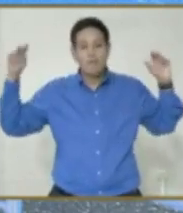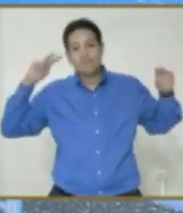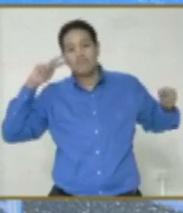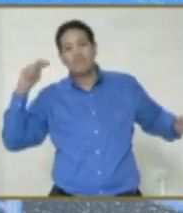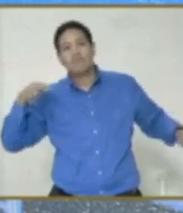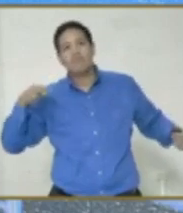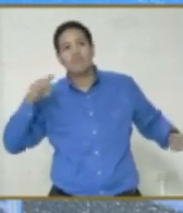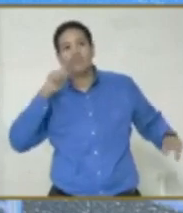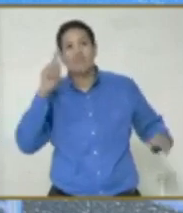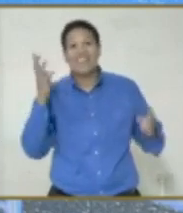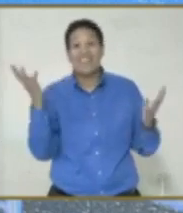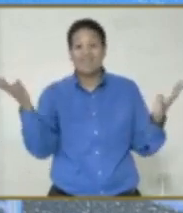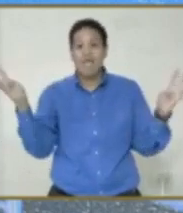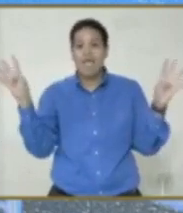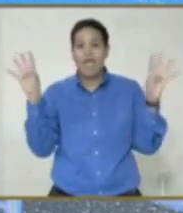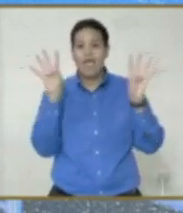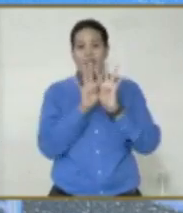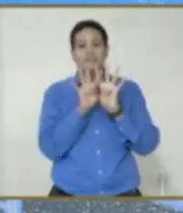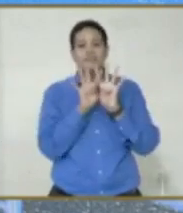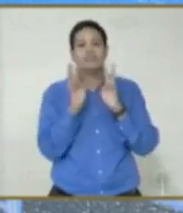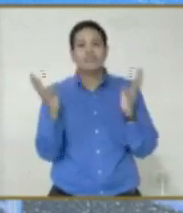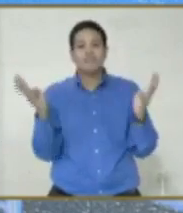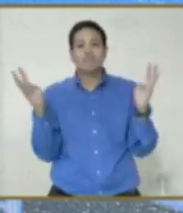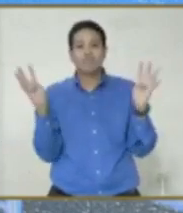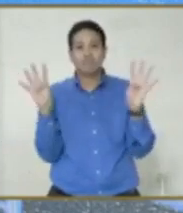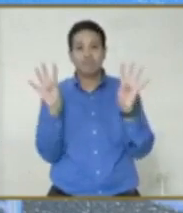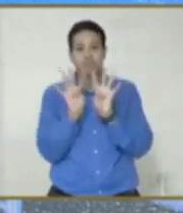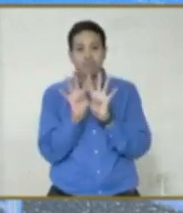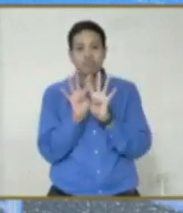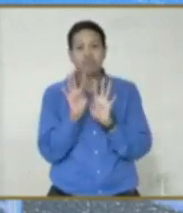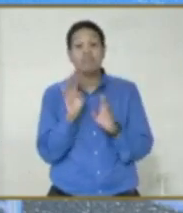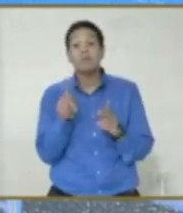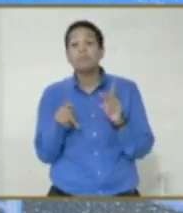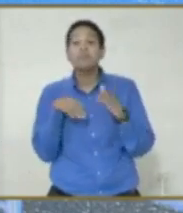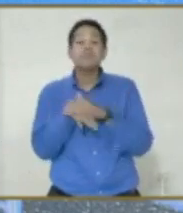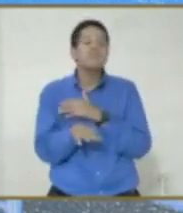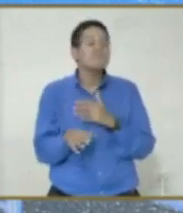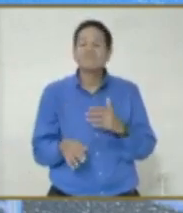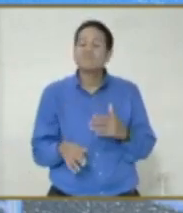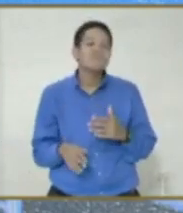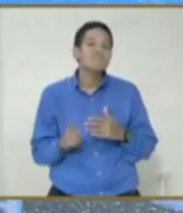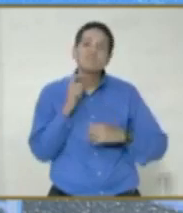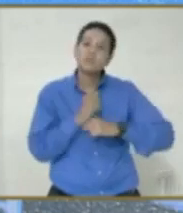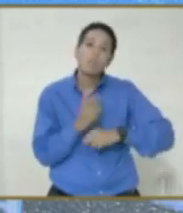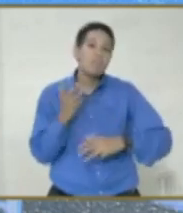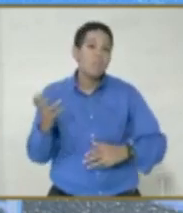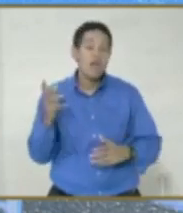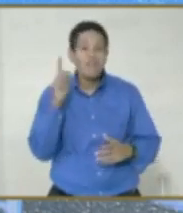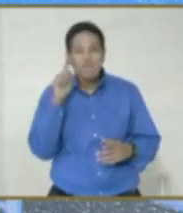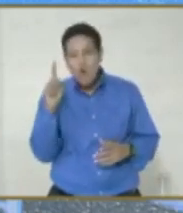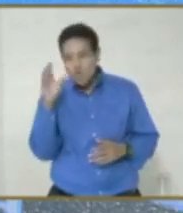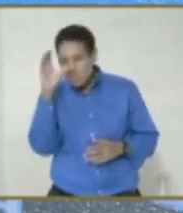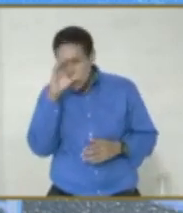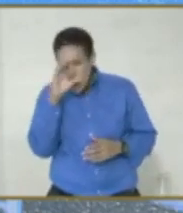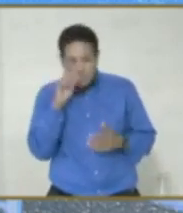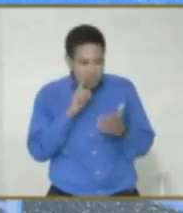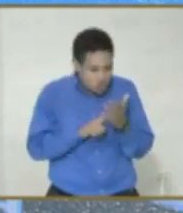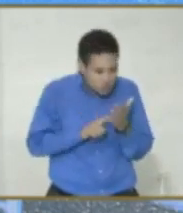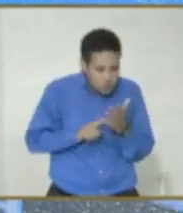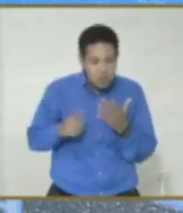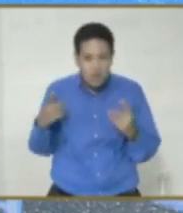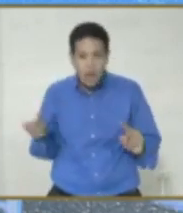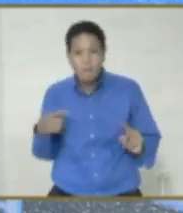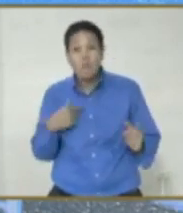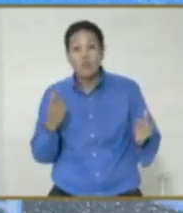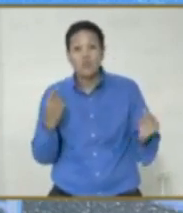well fenced. So, and the second part of the question in terms of searches, what we are doing now, as was